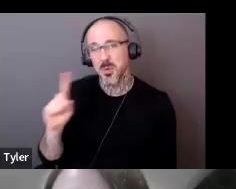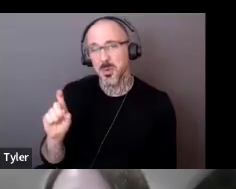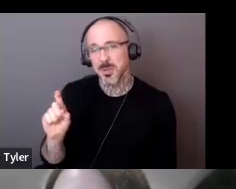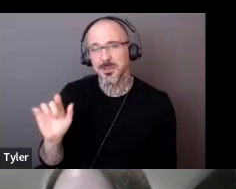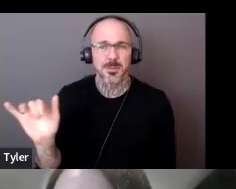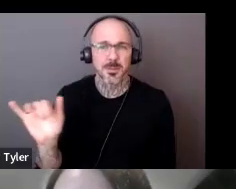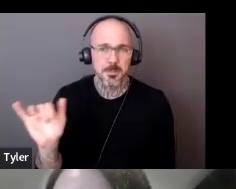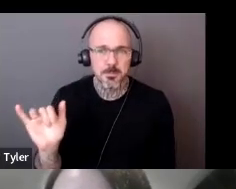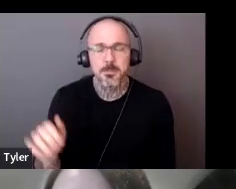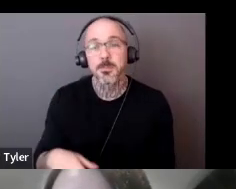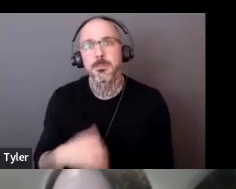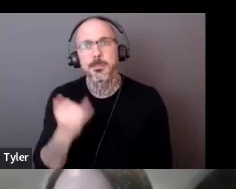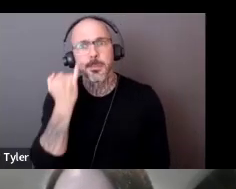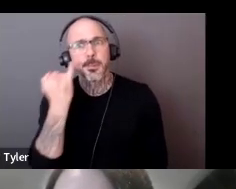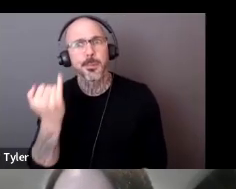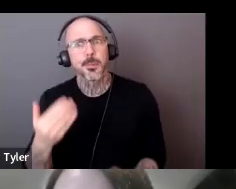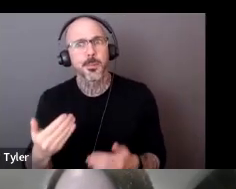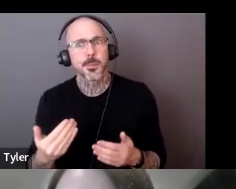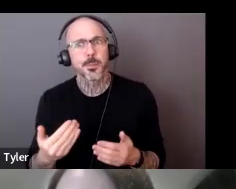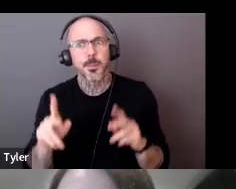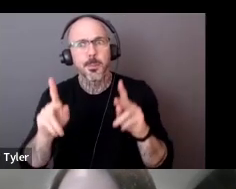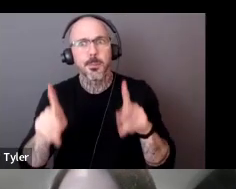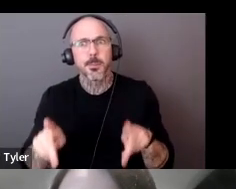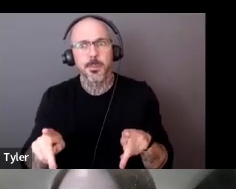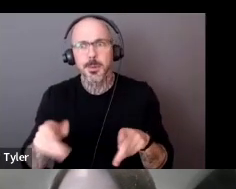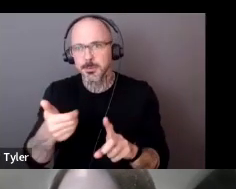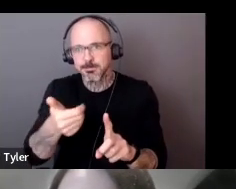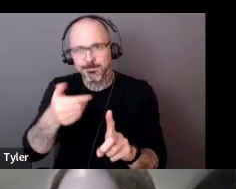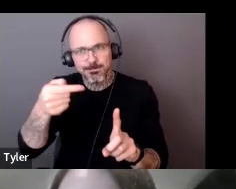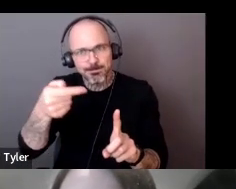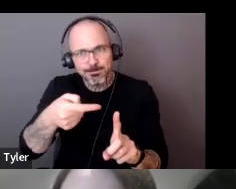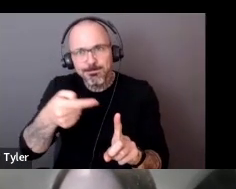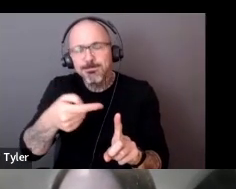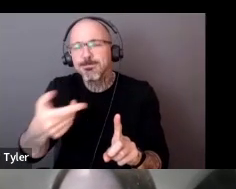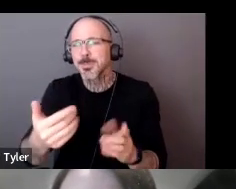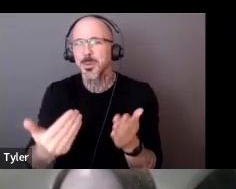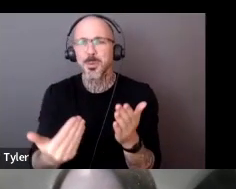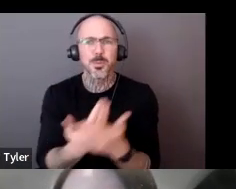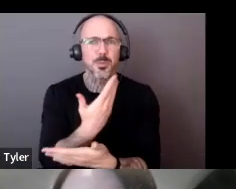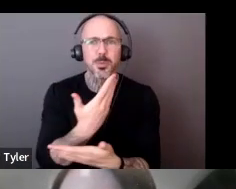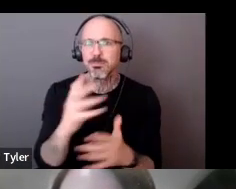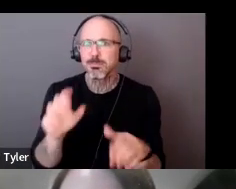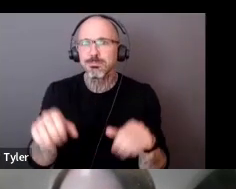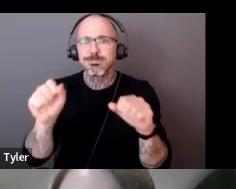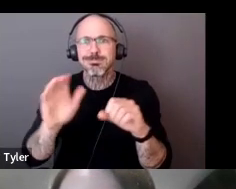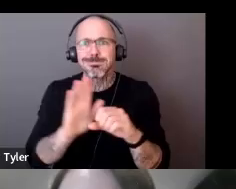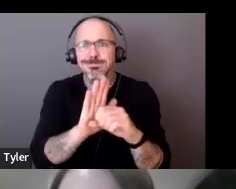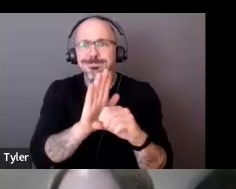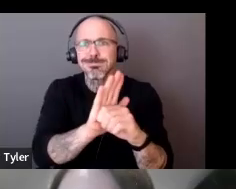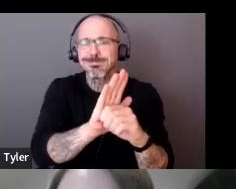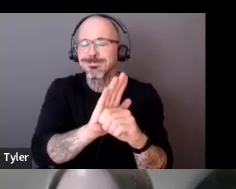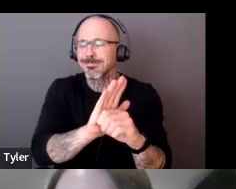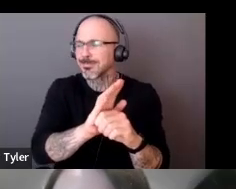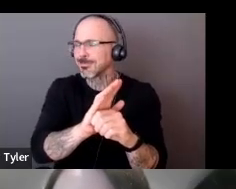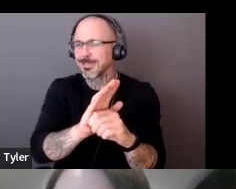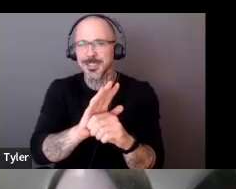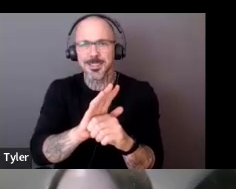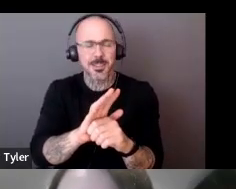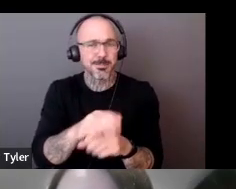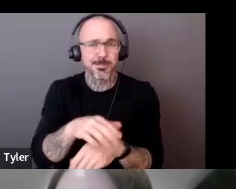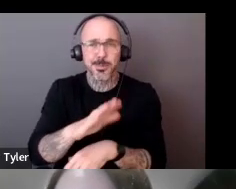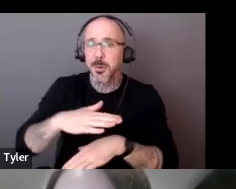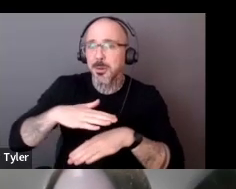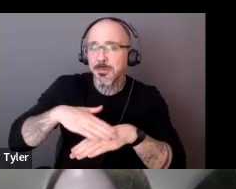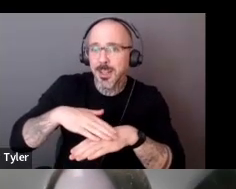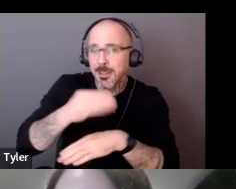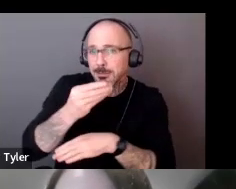someone who's just getting into advocacy? And anything you would tell them, or any advice you would give them if